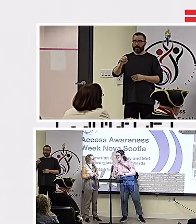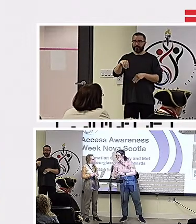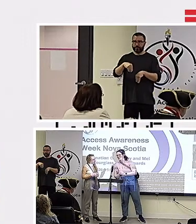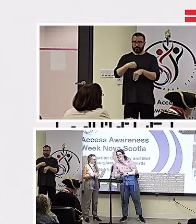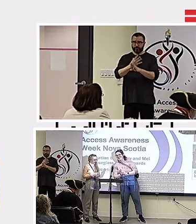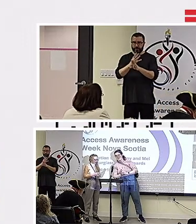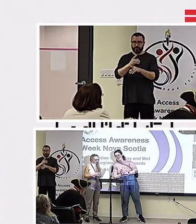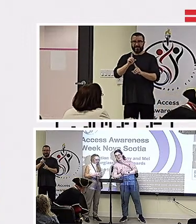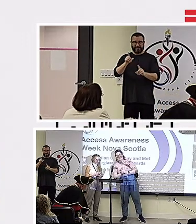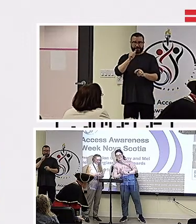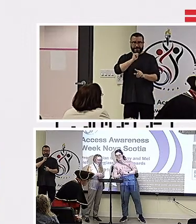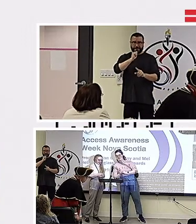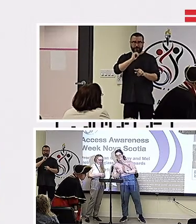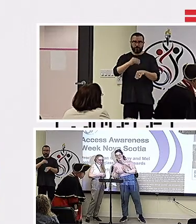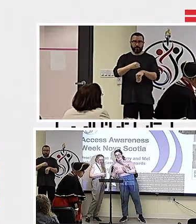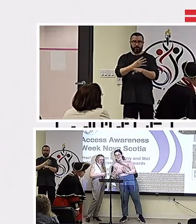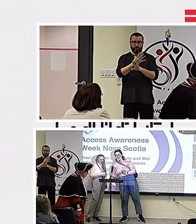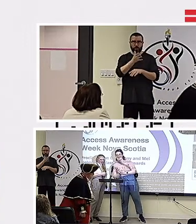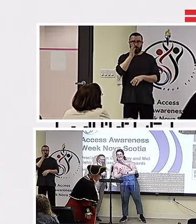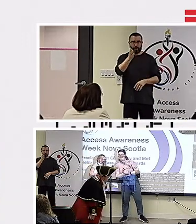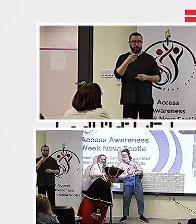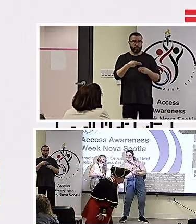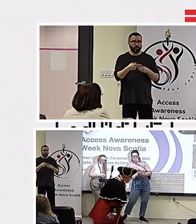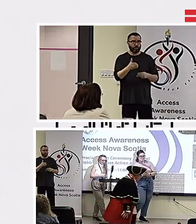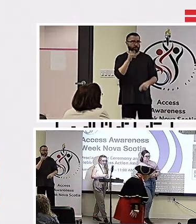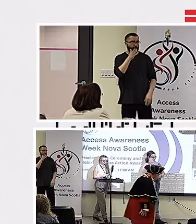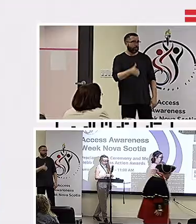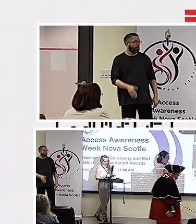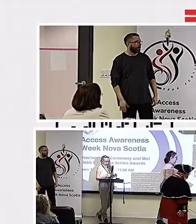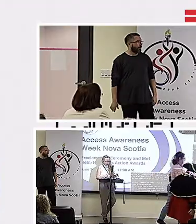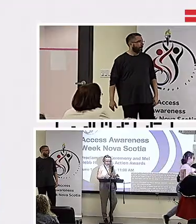us. We'll get that back up shortly.